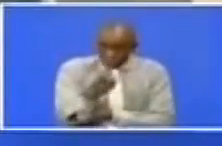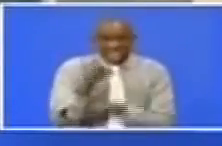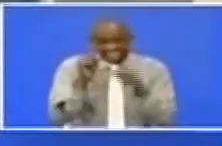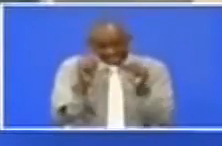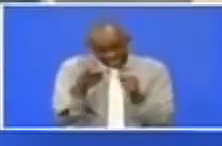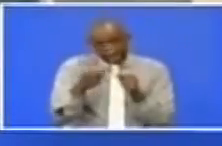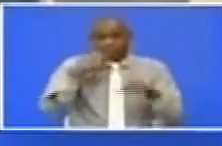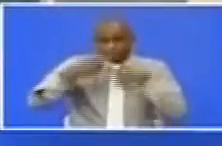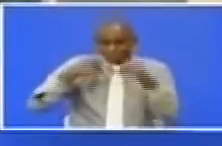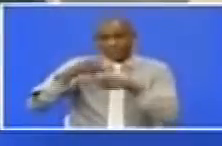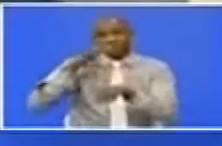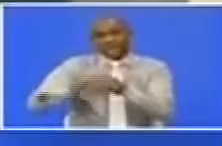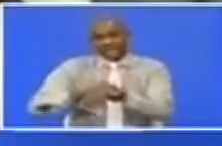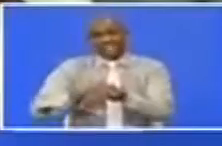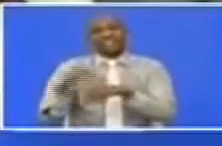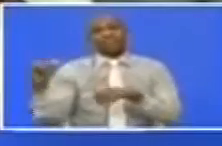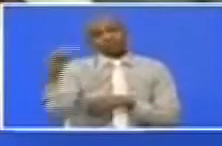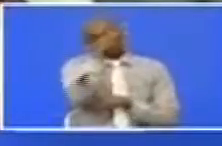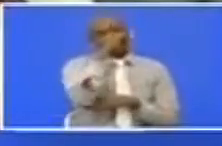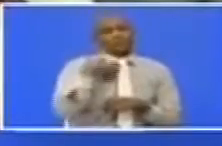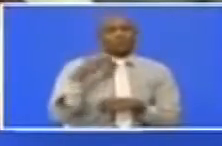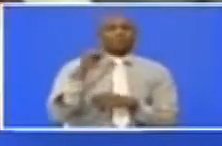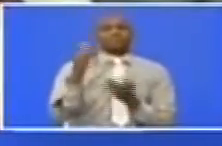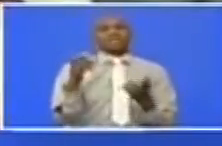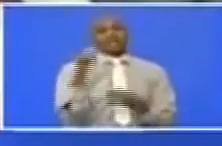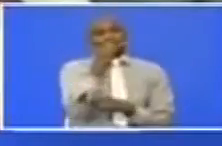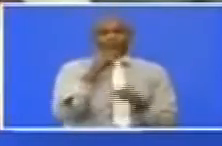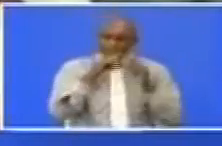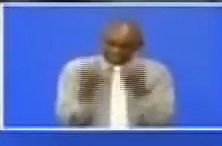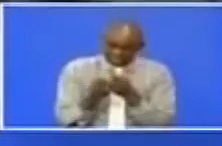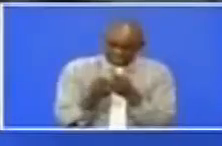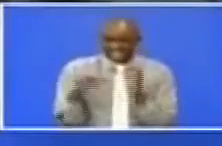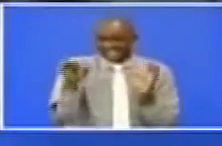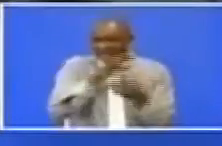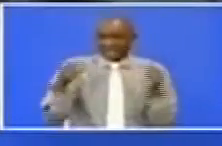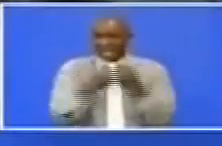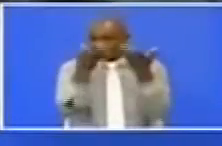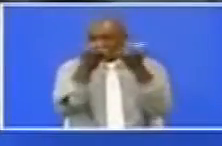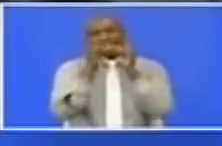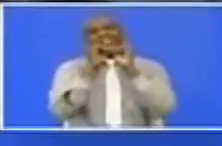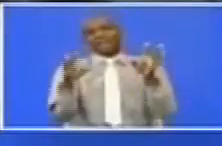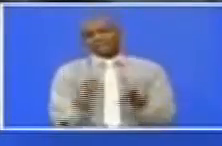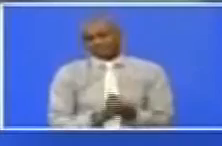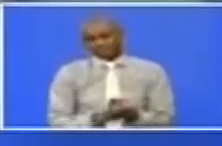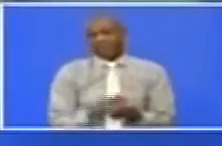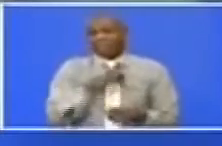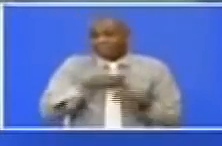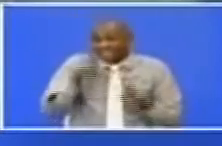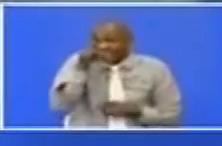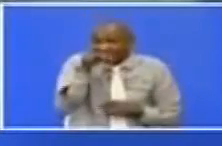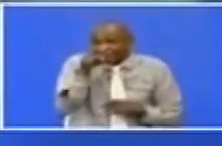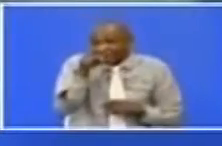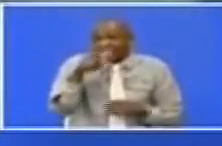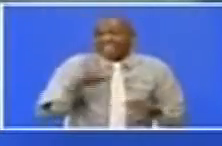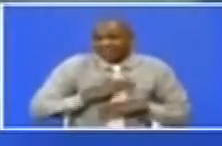they were in the process to secure return air tickets from Air Mauritius for the team, something that did not happen. But actually, that was not